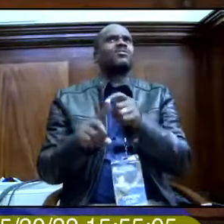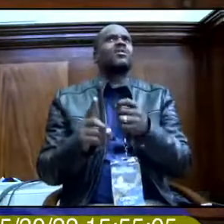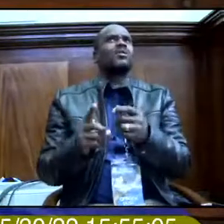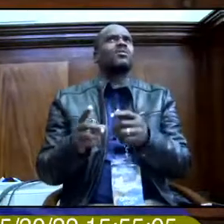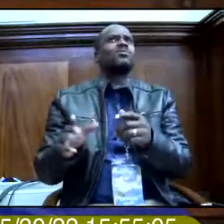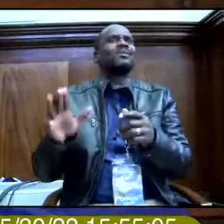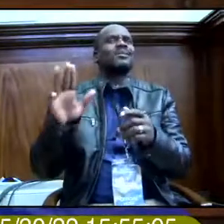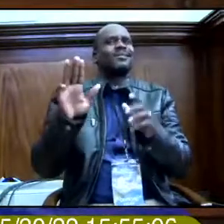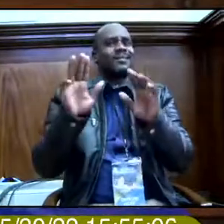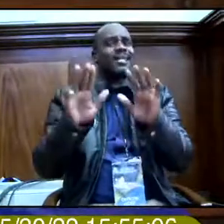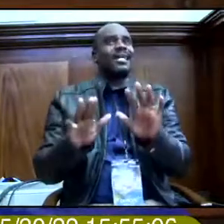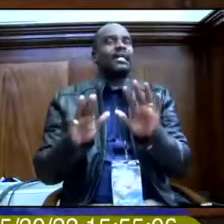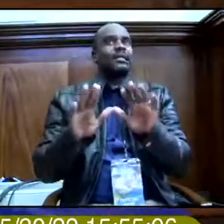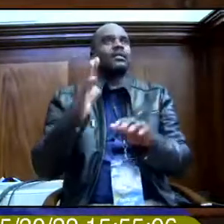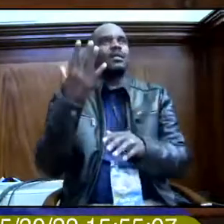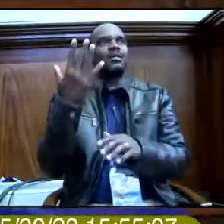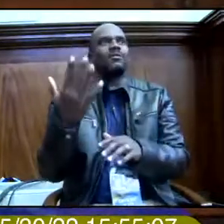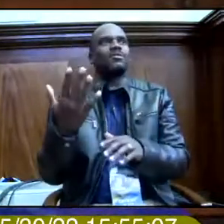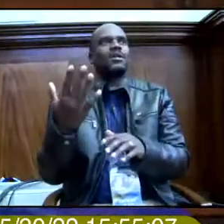2015.